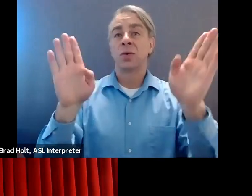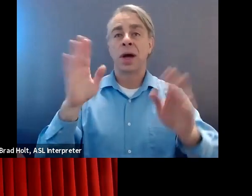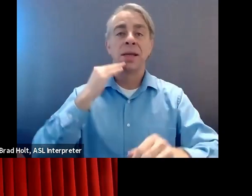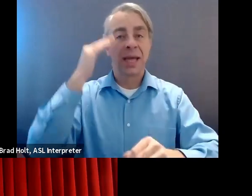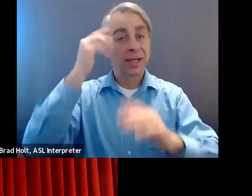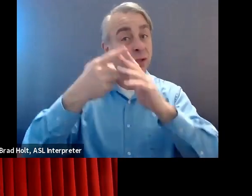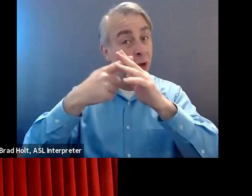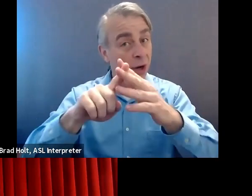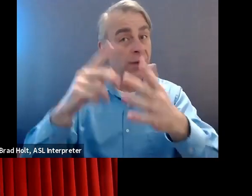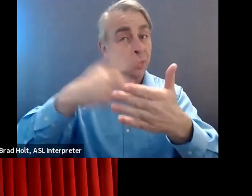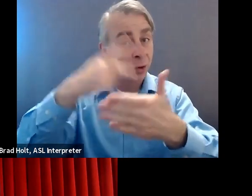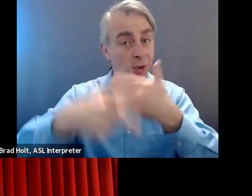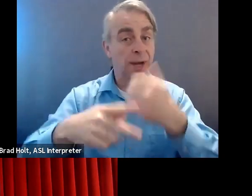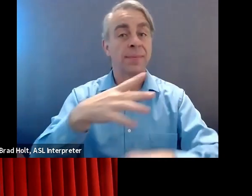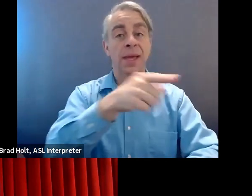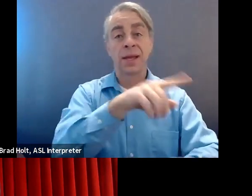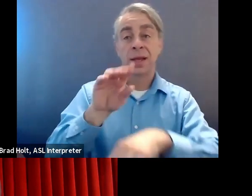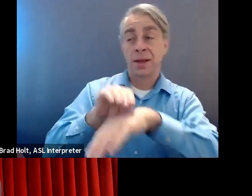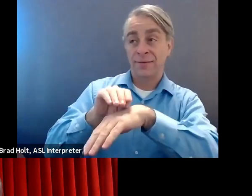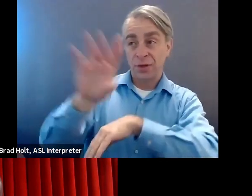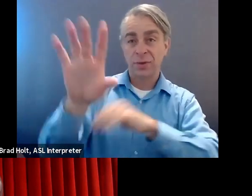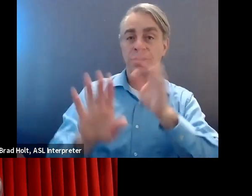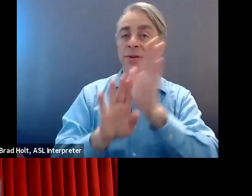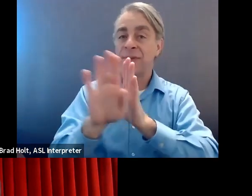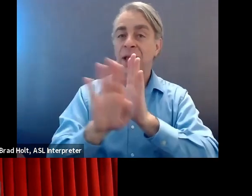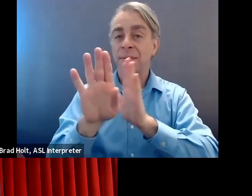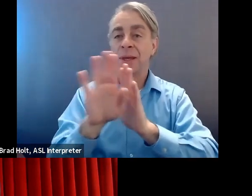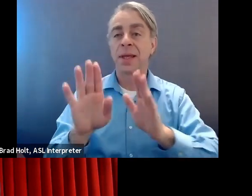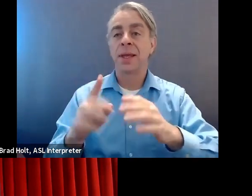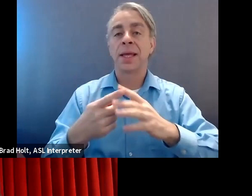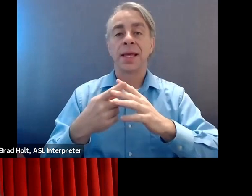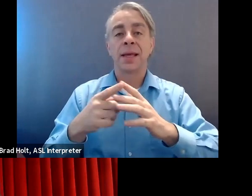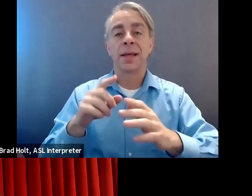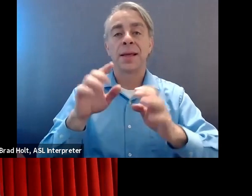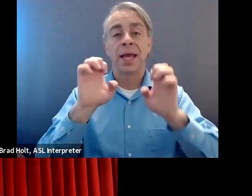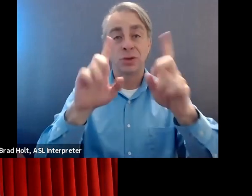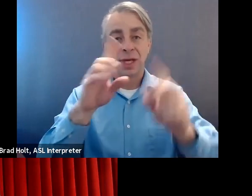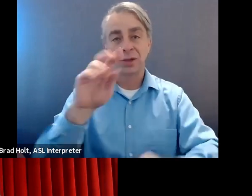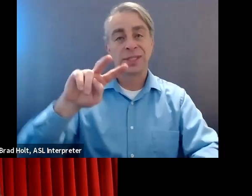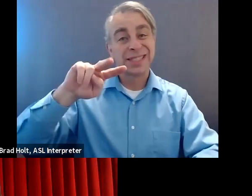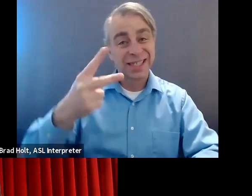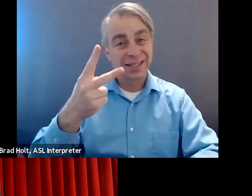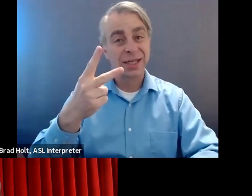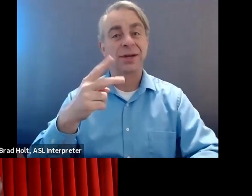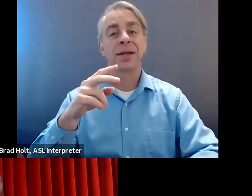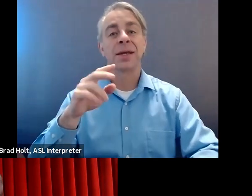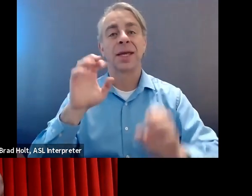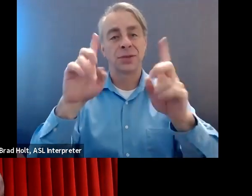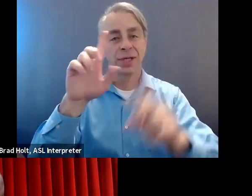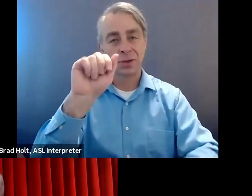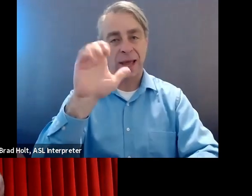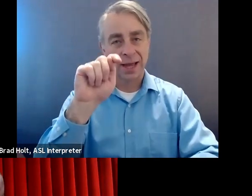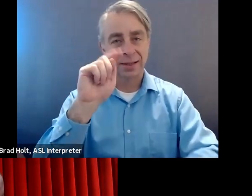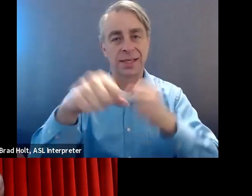was influential in the development of the first Elementary and Secondary Education Act in 1965. And